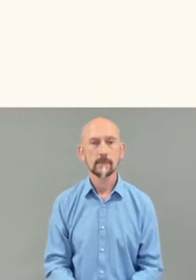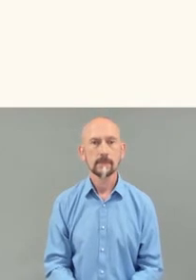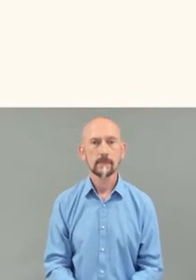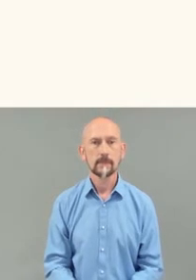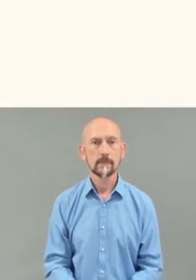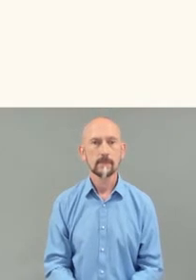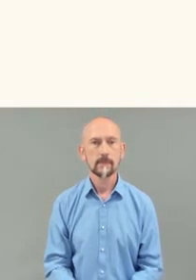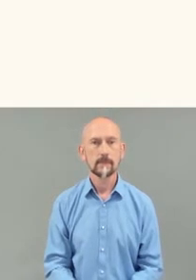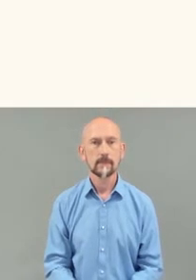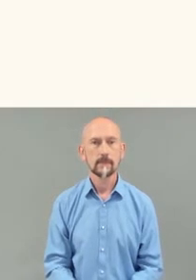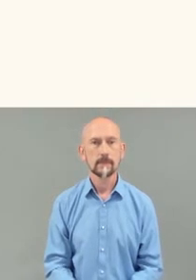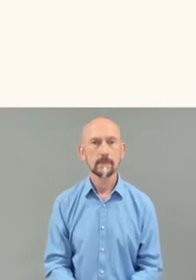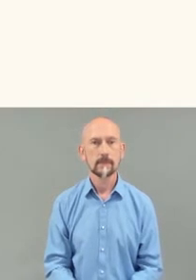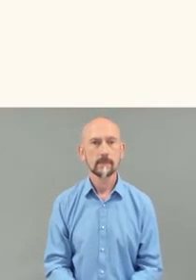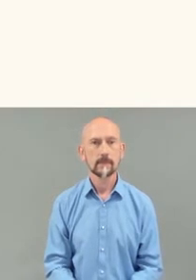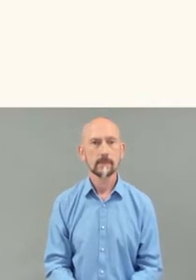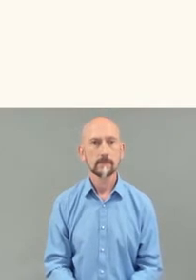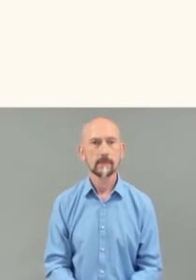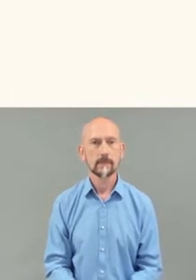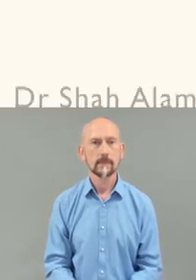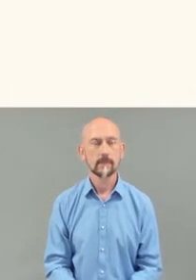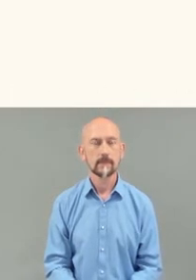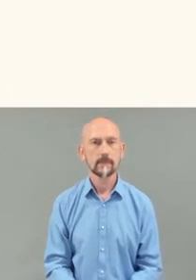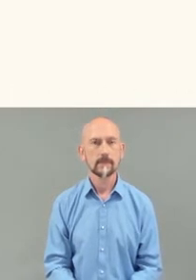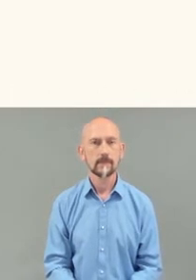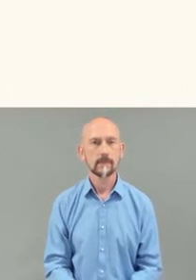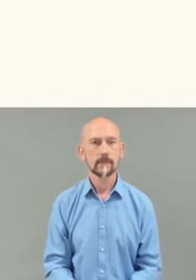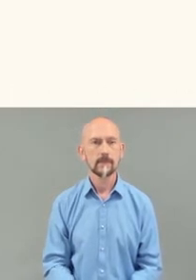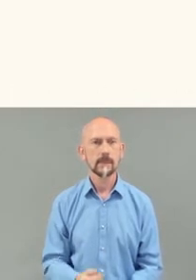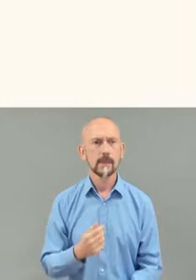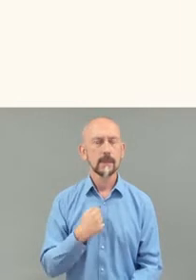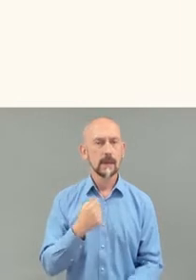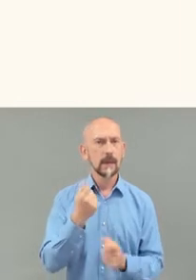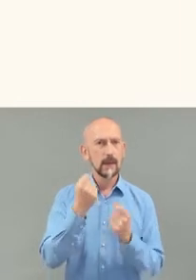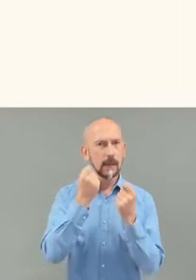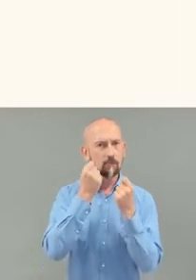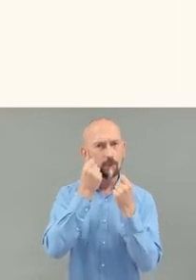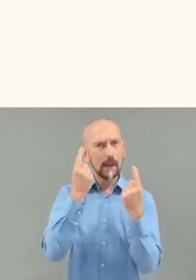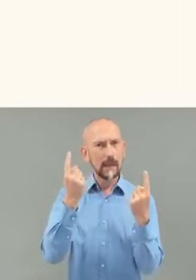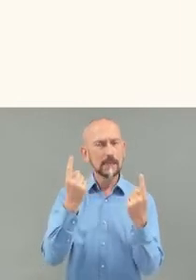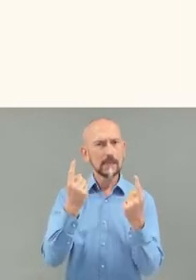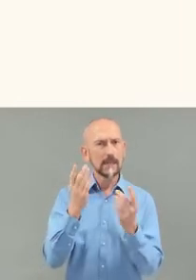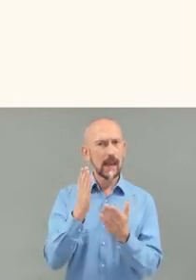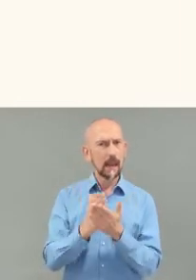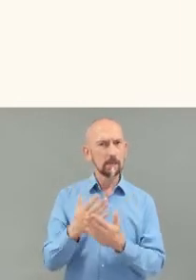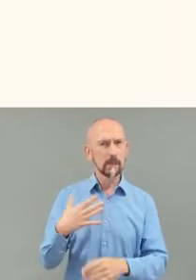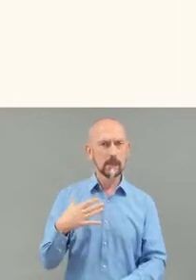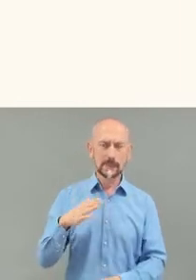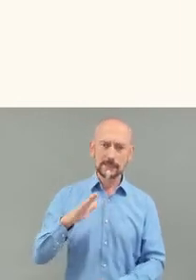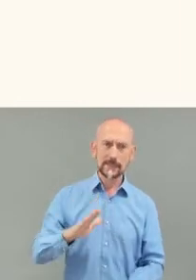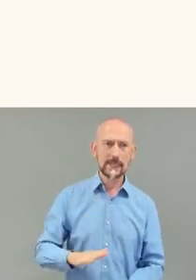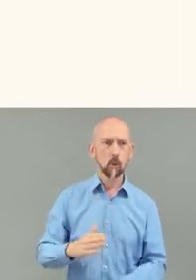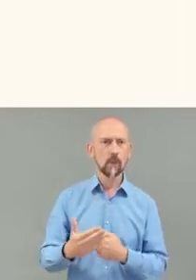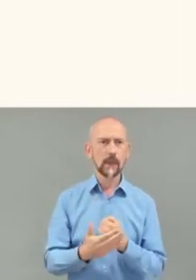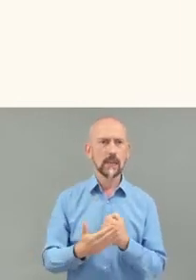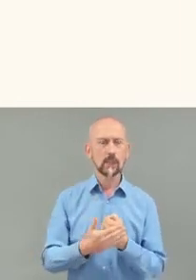I've recognized that there's been a gap in representation of South Asian men within